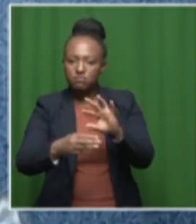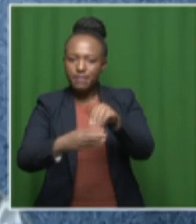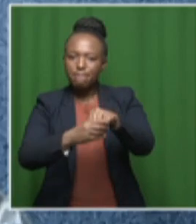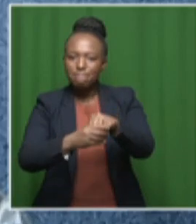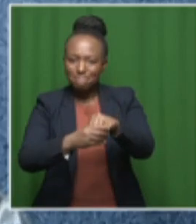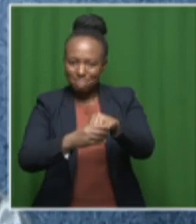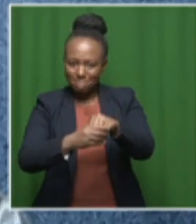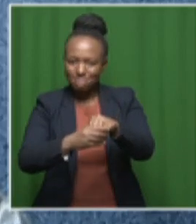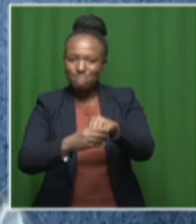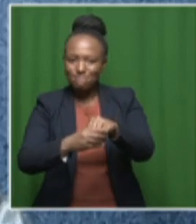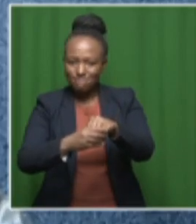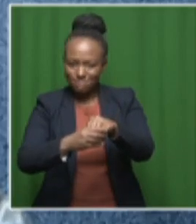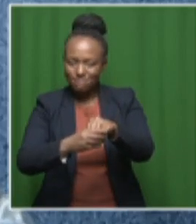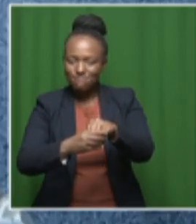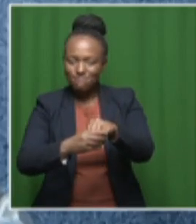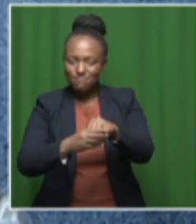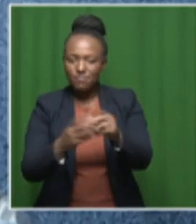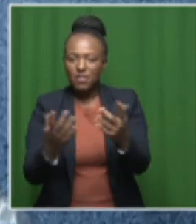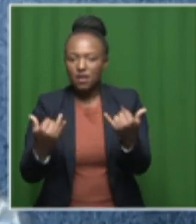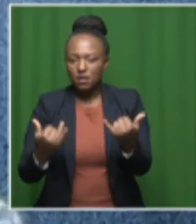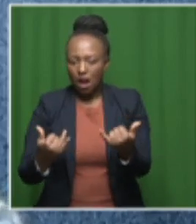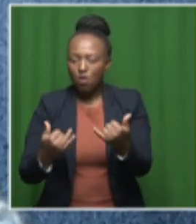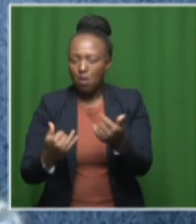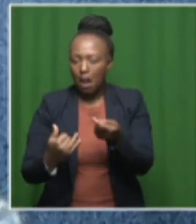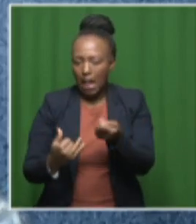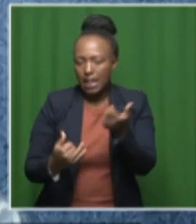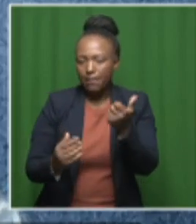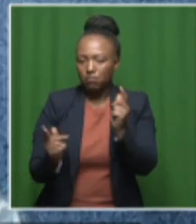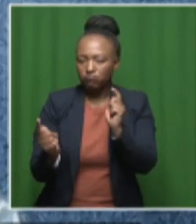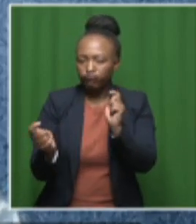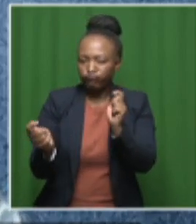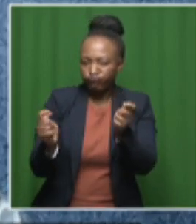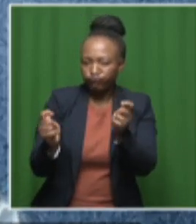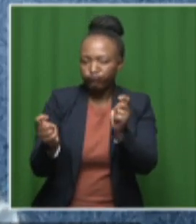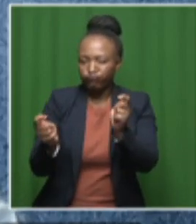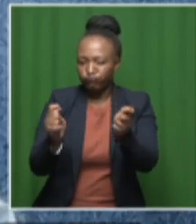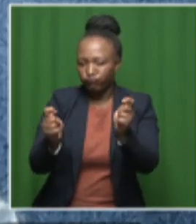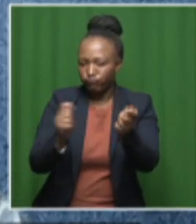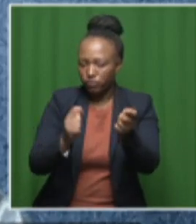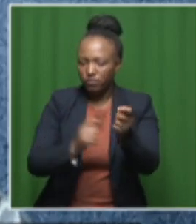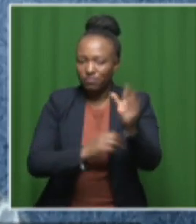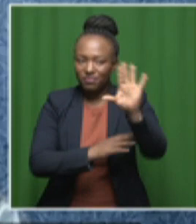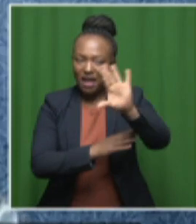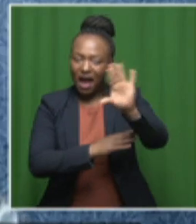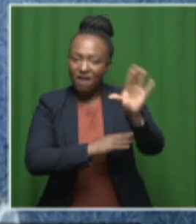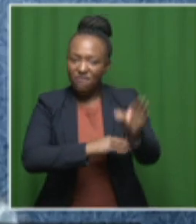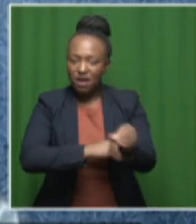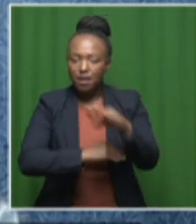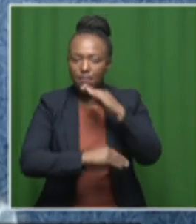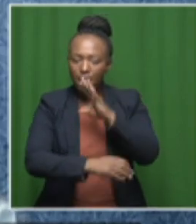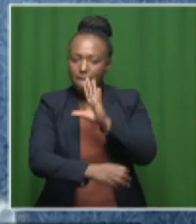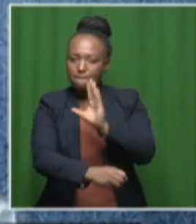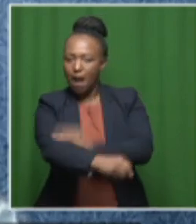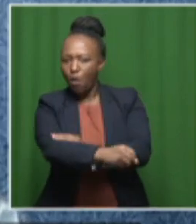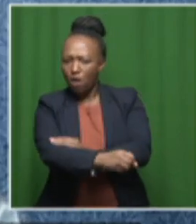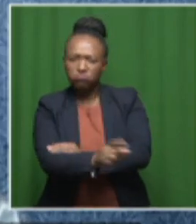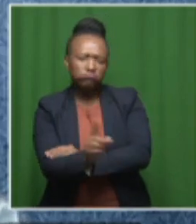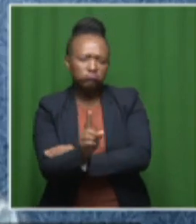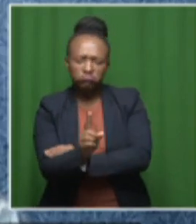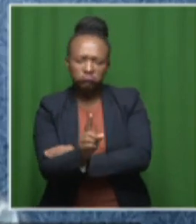that, there are moves in the right direction, but Africa is not powerless at the UN as well. It's the largest